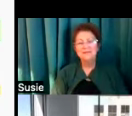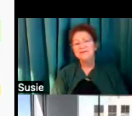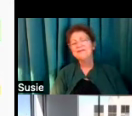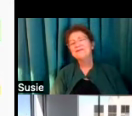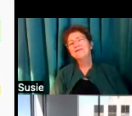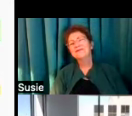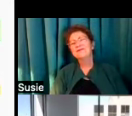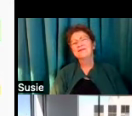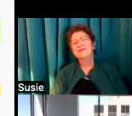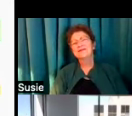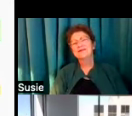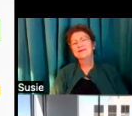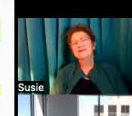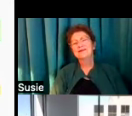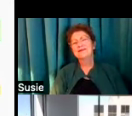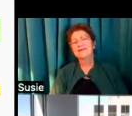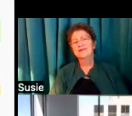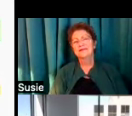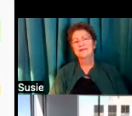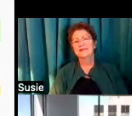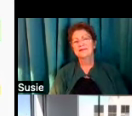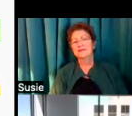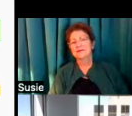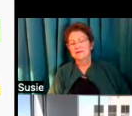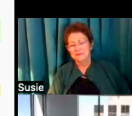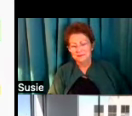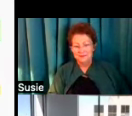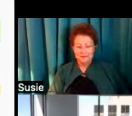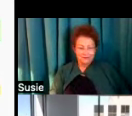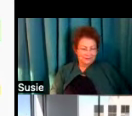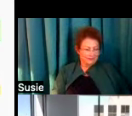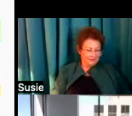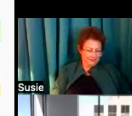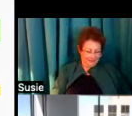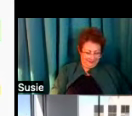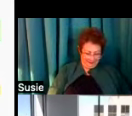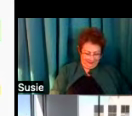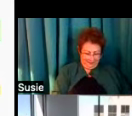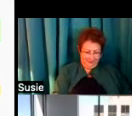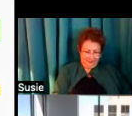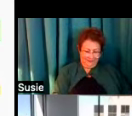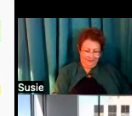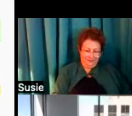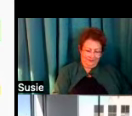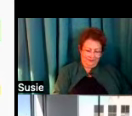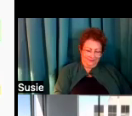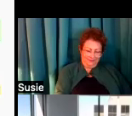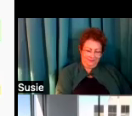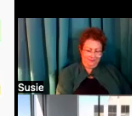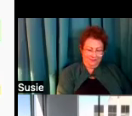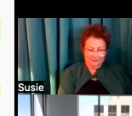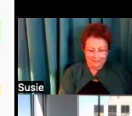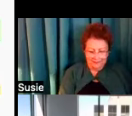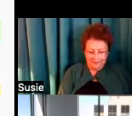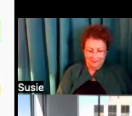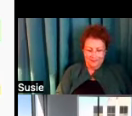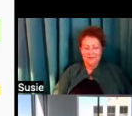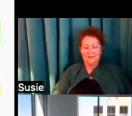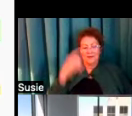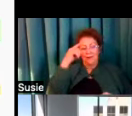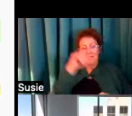Okay. How for nonprofits, how do you determine what amount of compensation